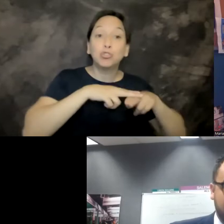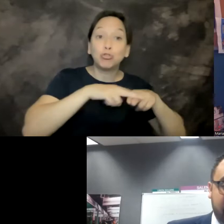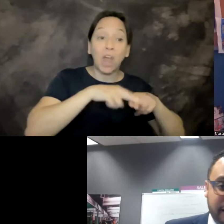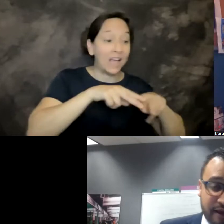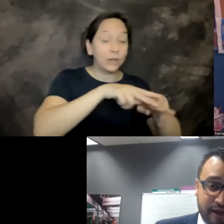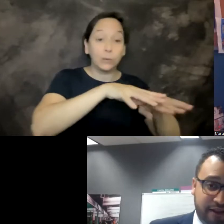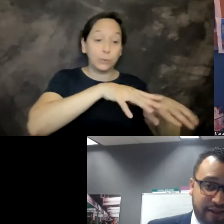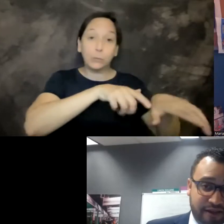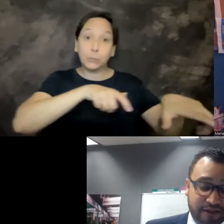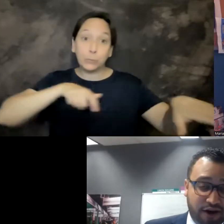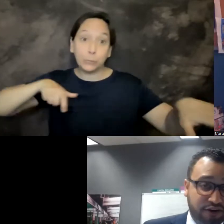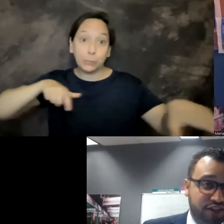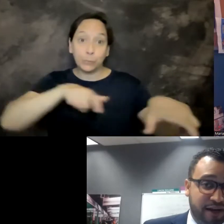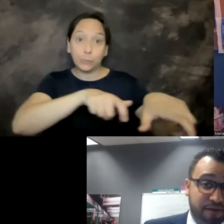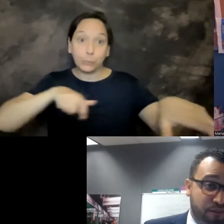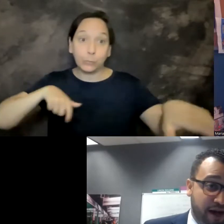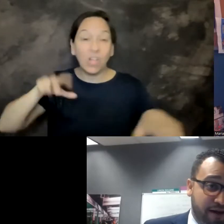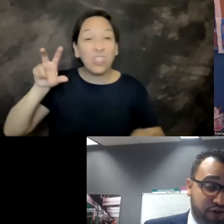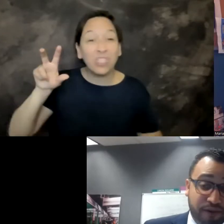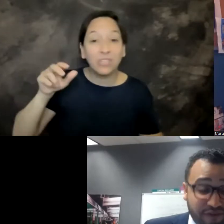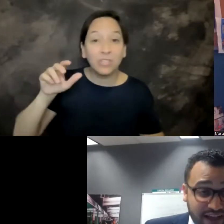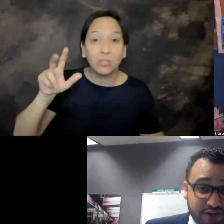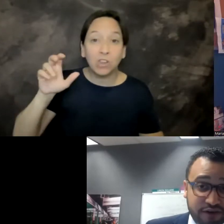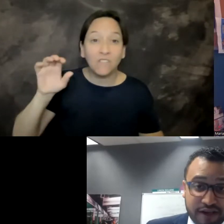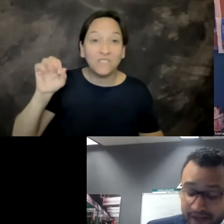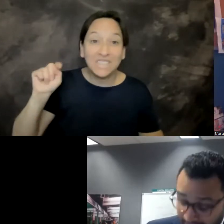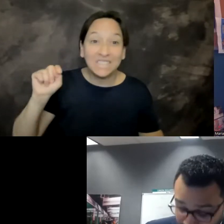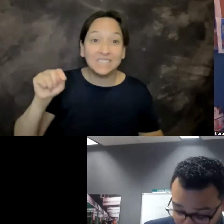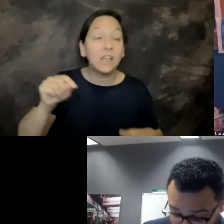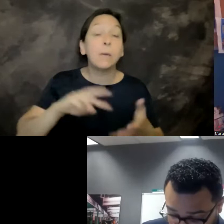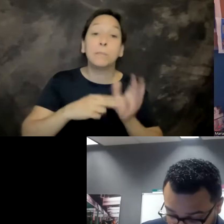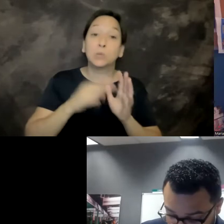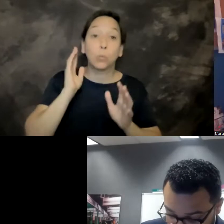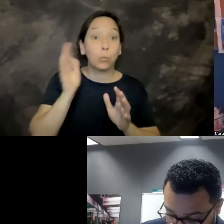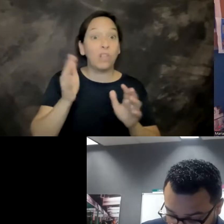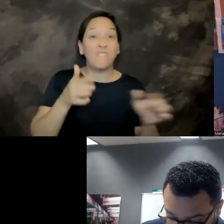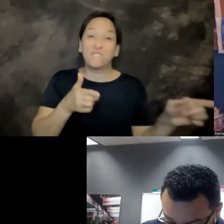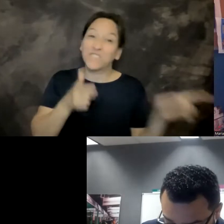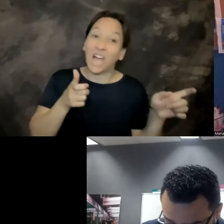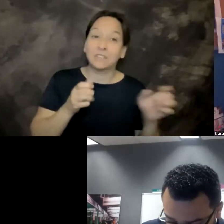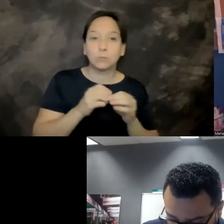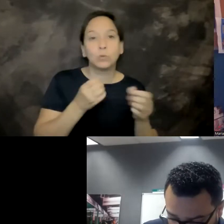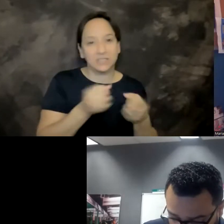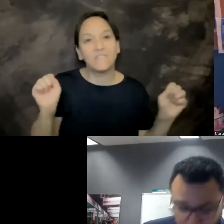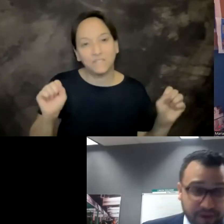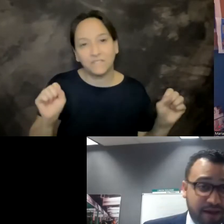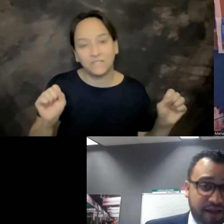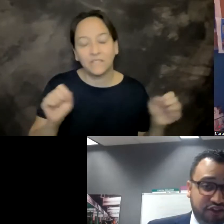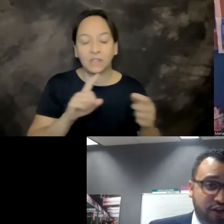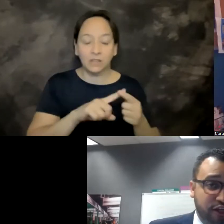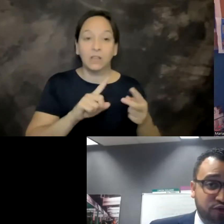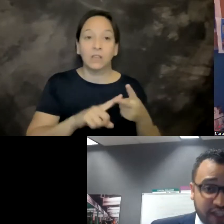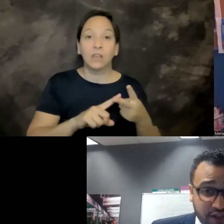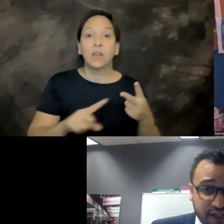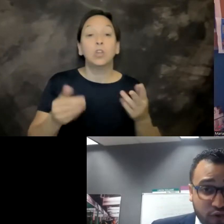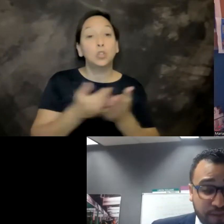the Orange Line to be faster and safer. We will also be